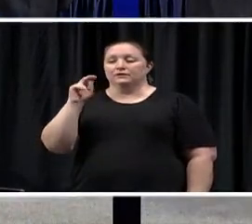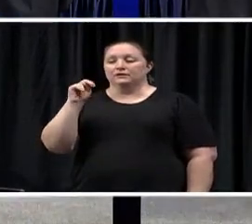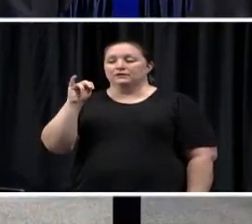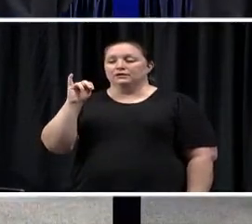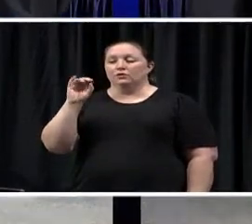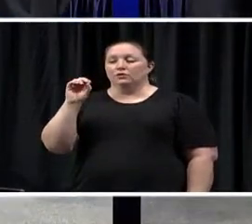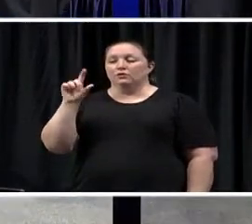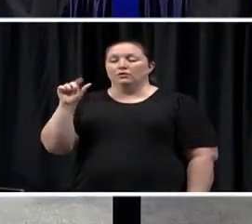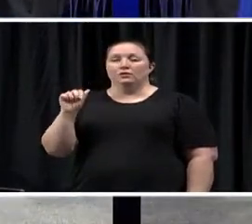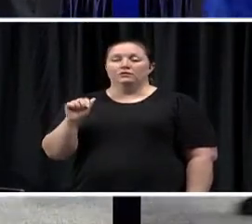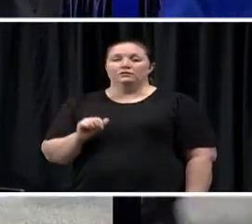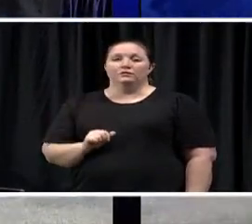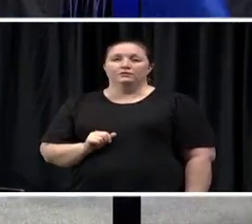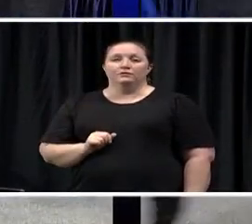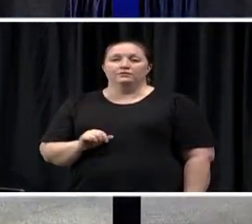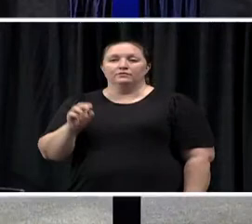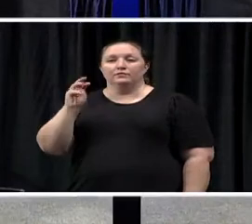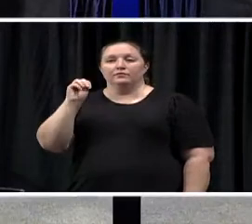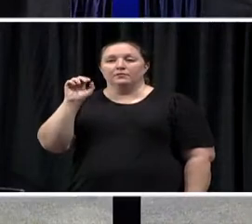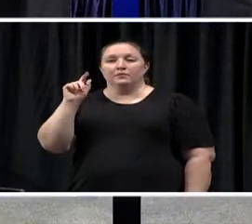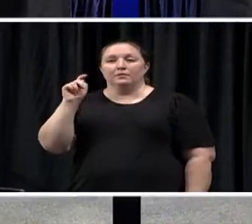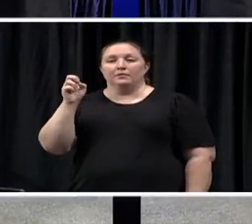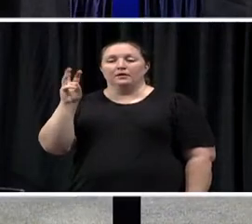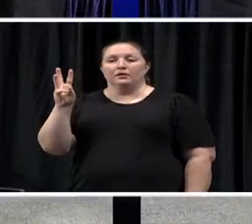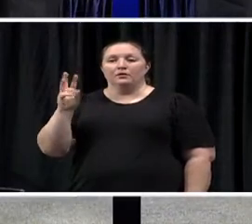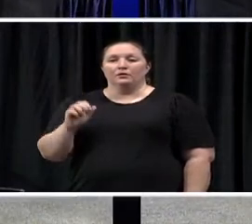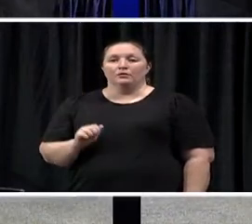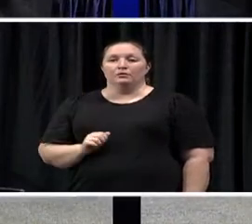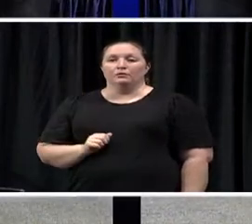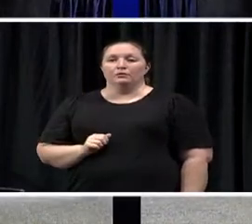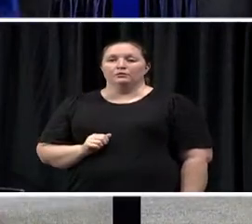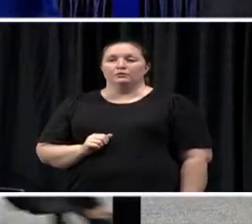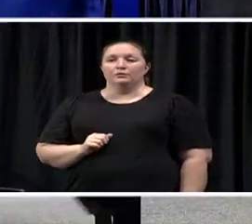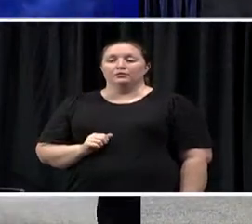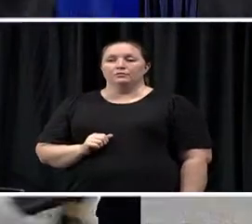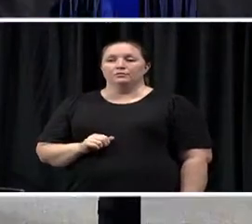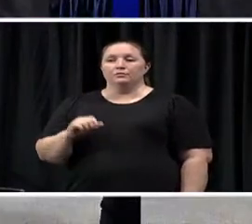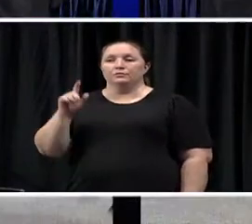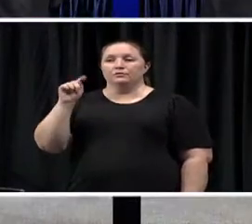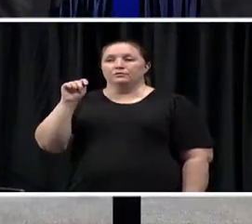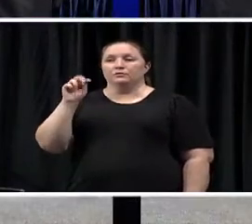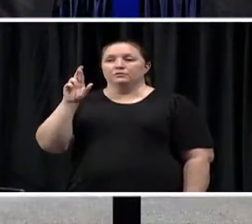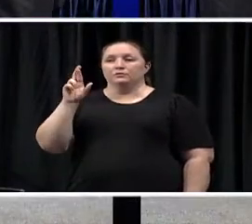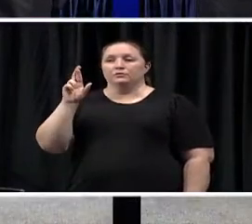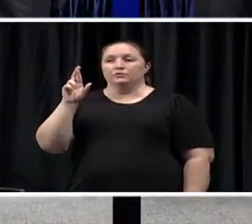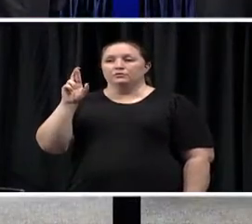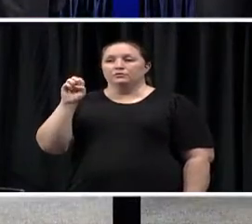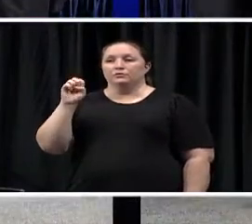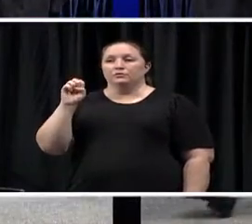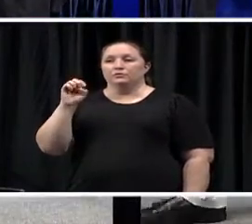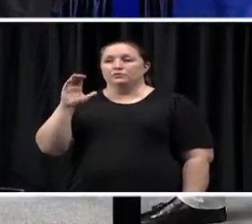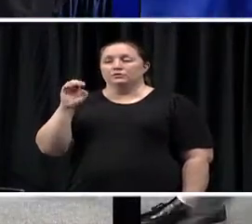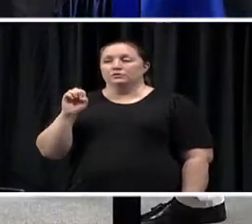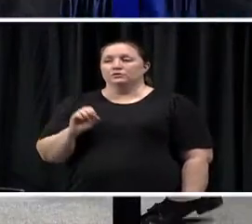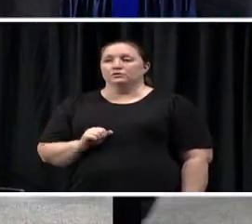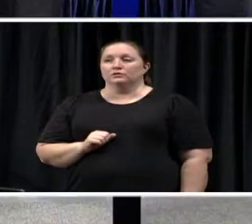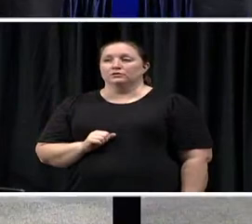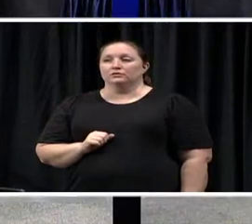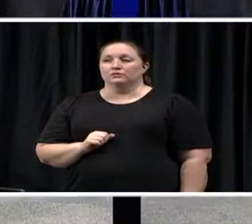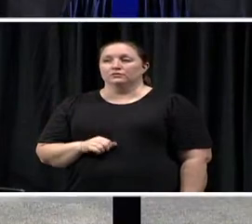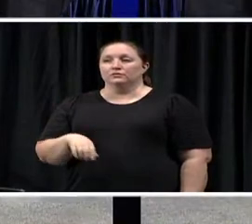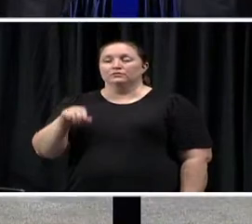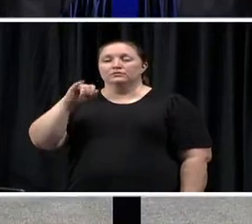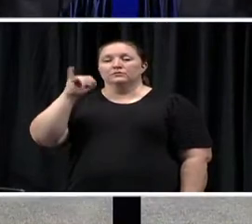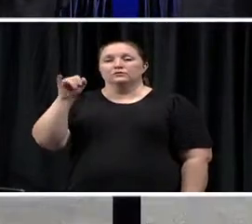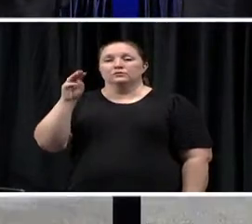Olalai. Matthew Oliver Nouvelet. Trace Alexander Olmsted.